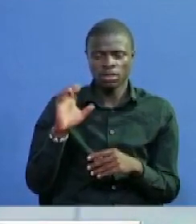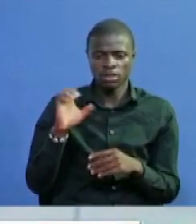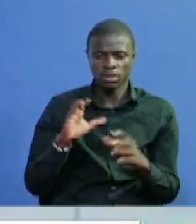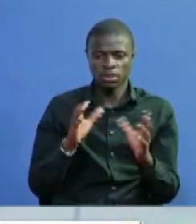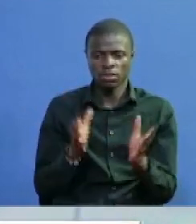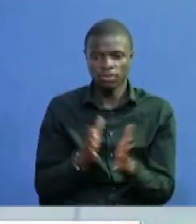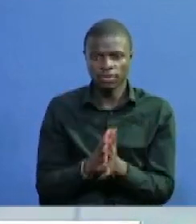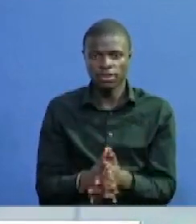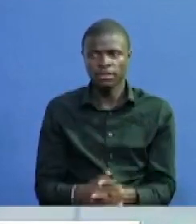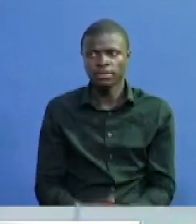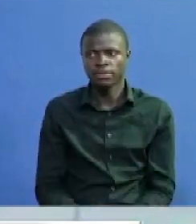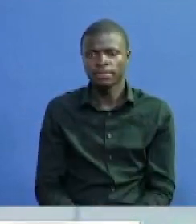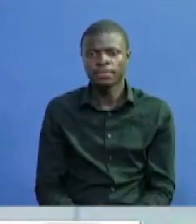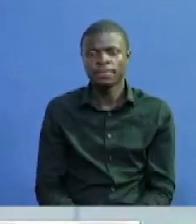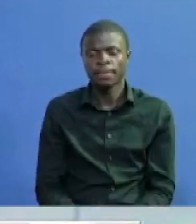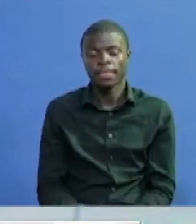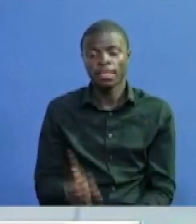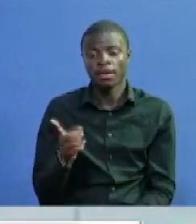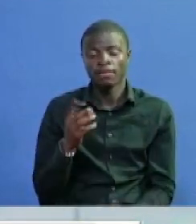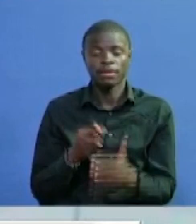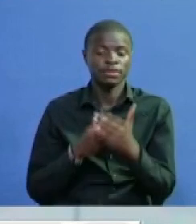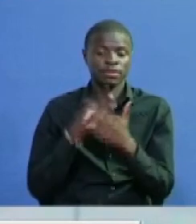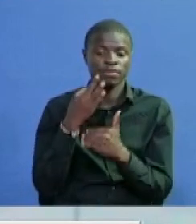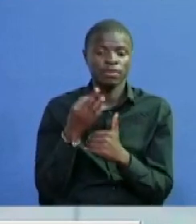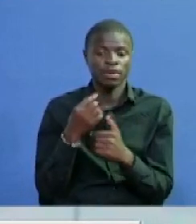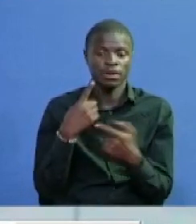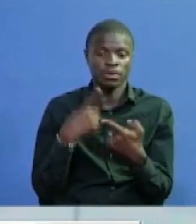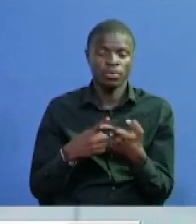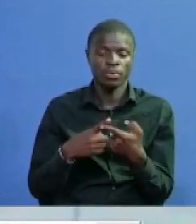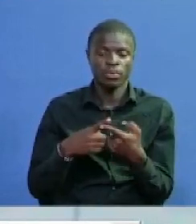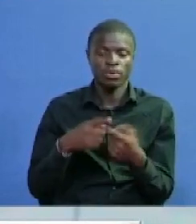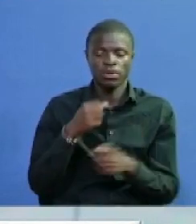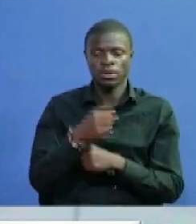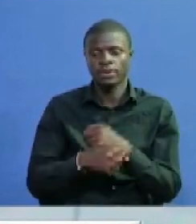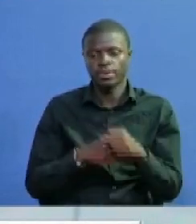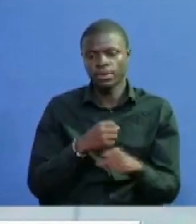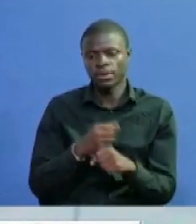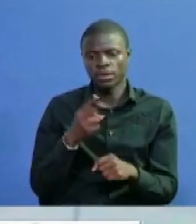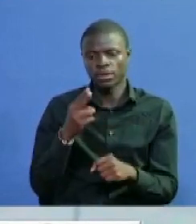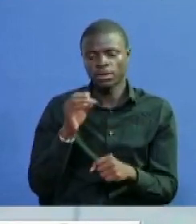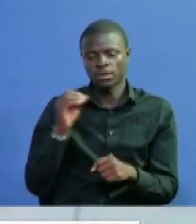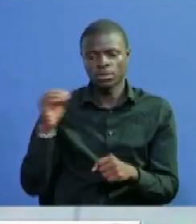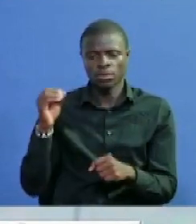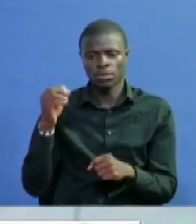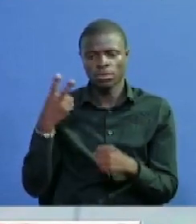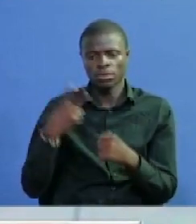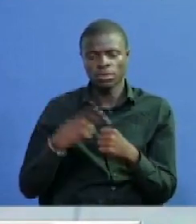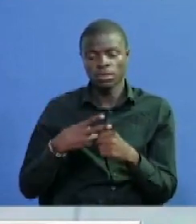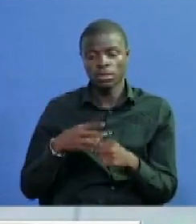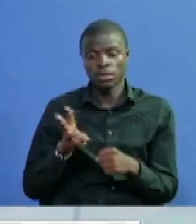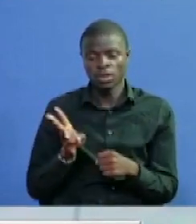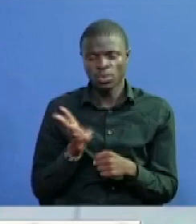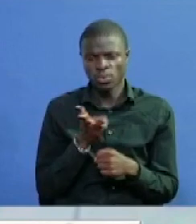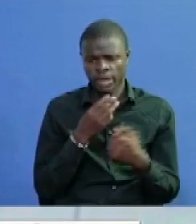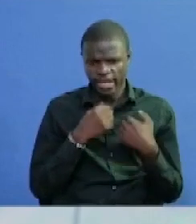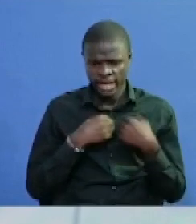had their way. Fast forward to 2007, we had similar, you know,